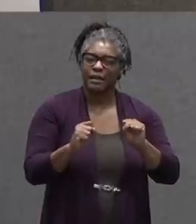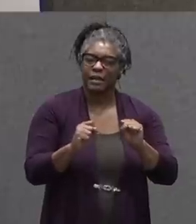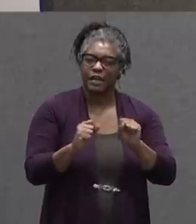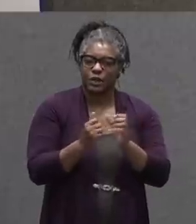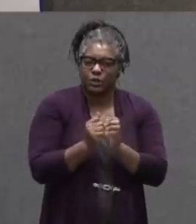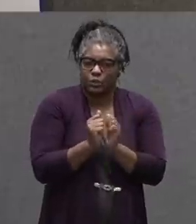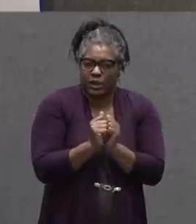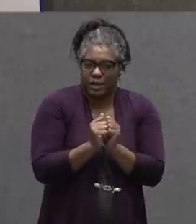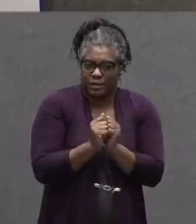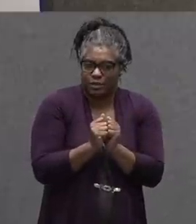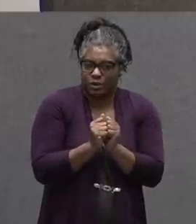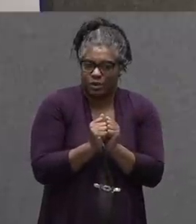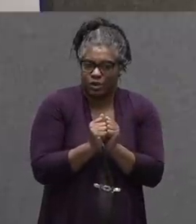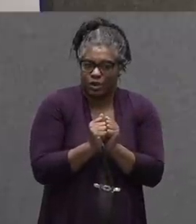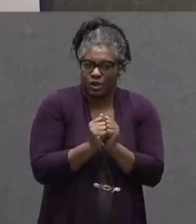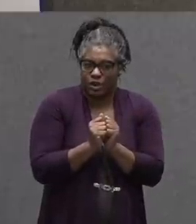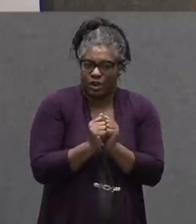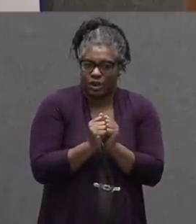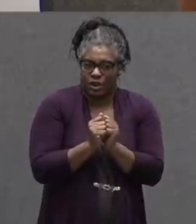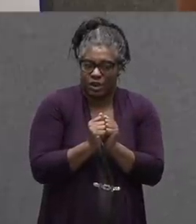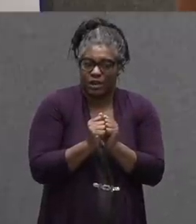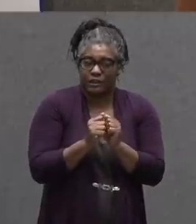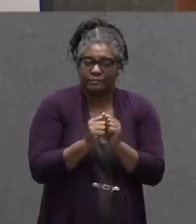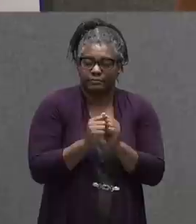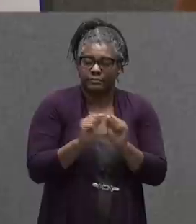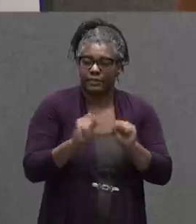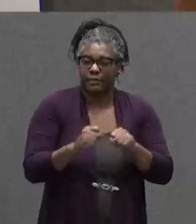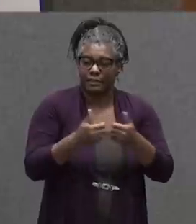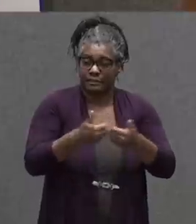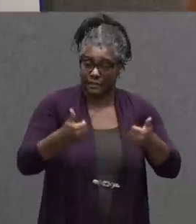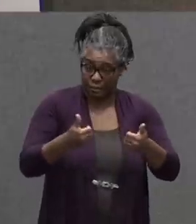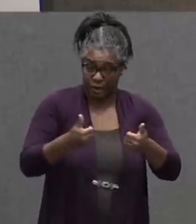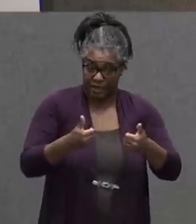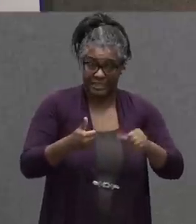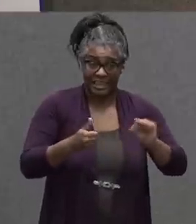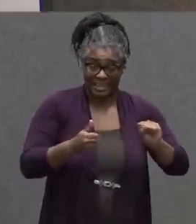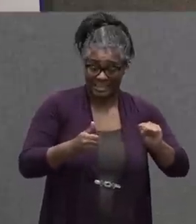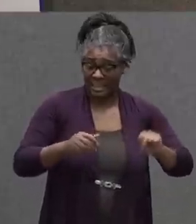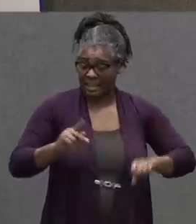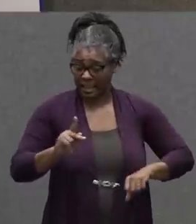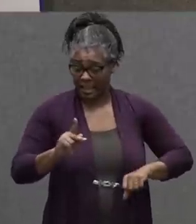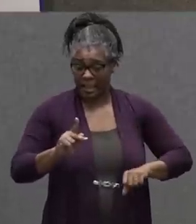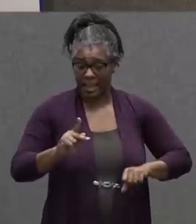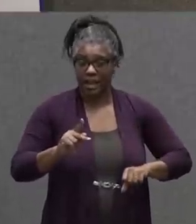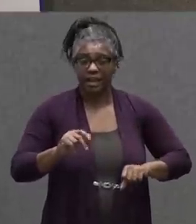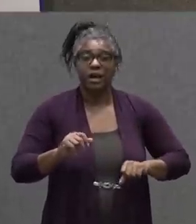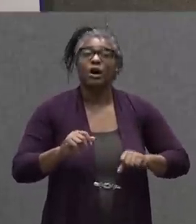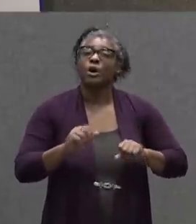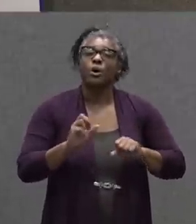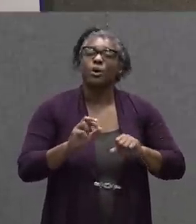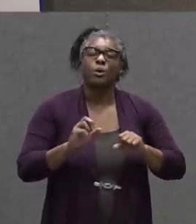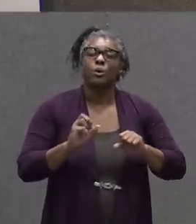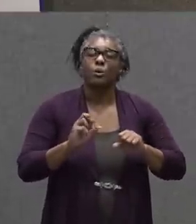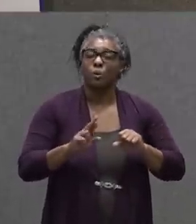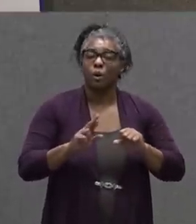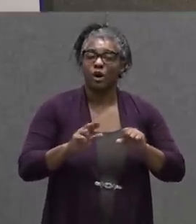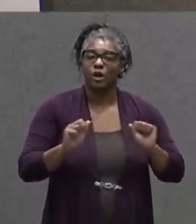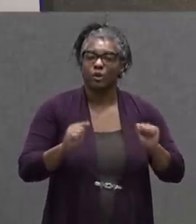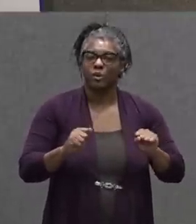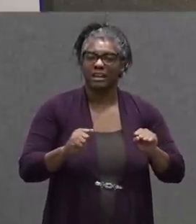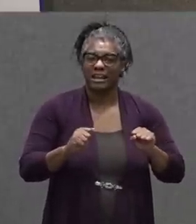say sk. So as you become a stronger reader, I hope that you'll begin to blend some